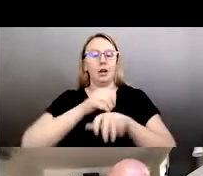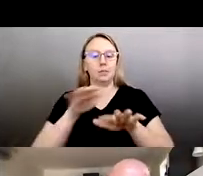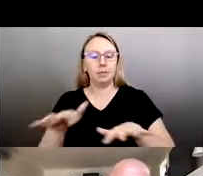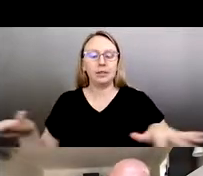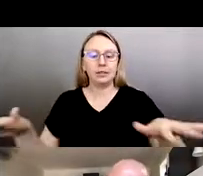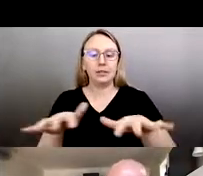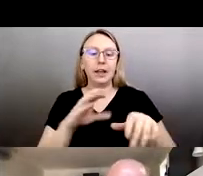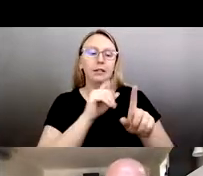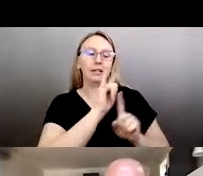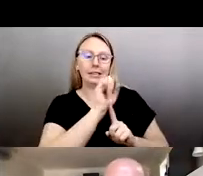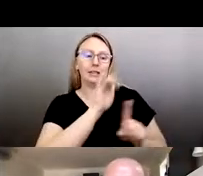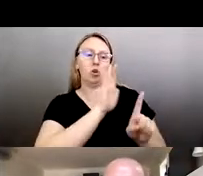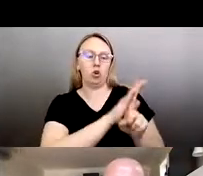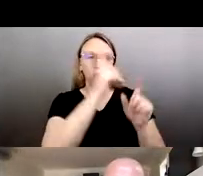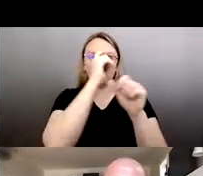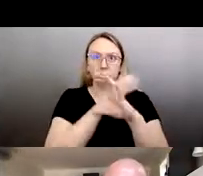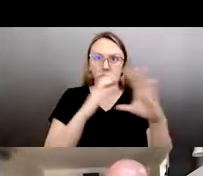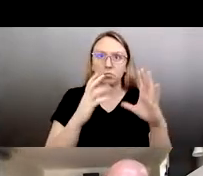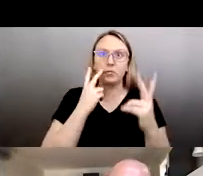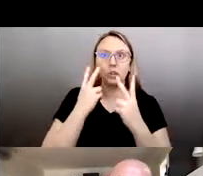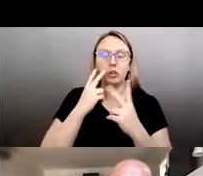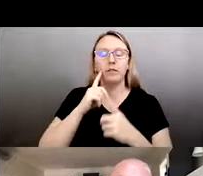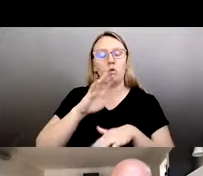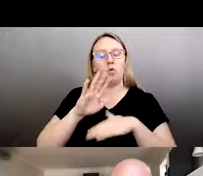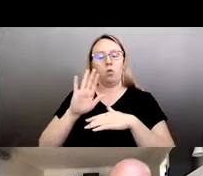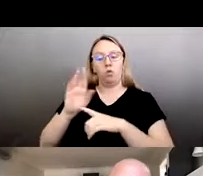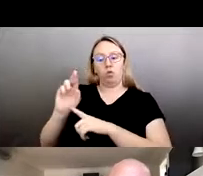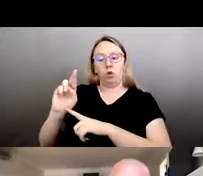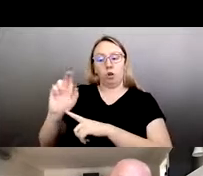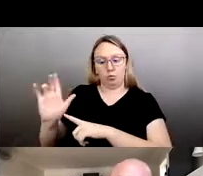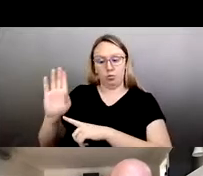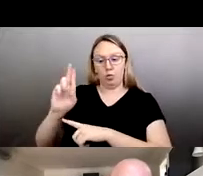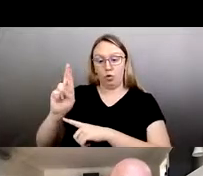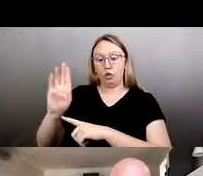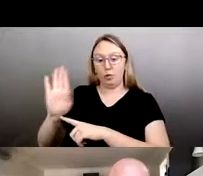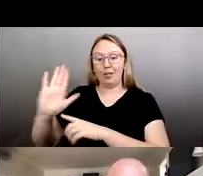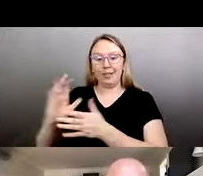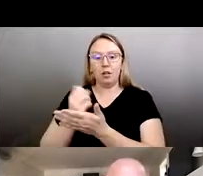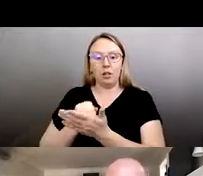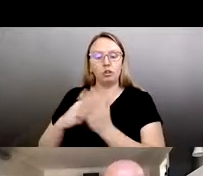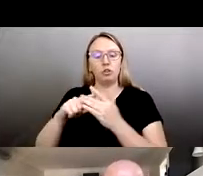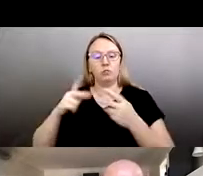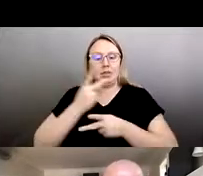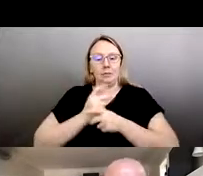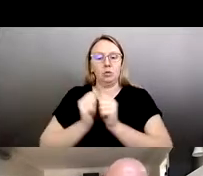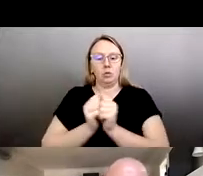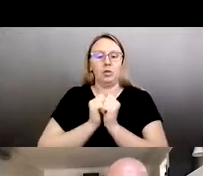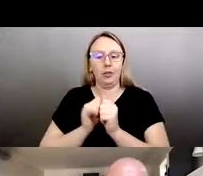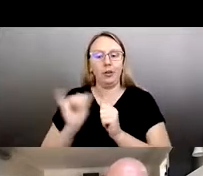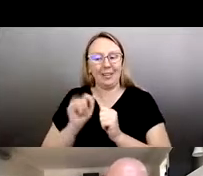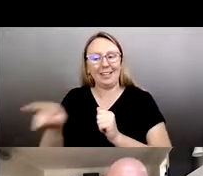Lisa's curatorial vision to keep Roger's collection intact in his home exactly as he lived with it. And so we continued Lisa's